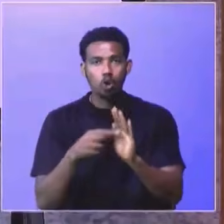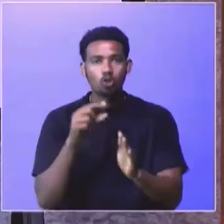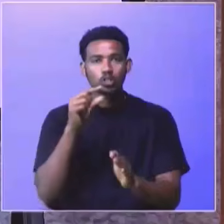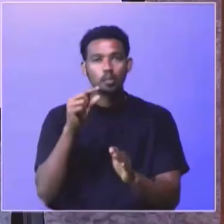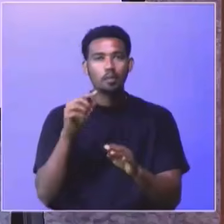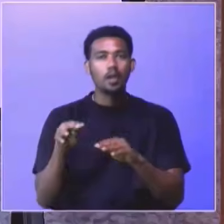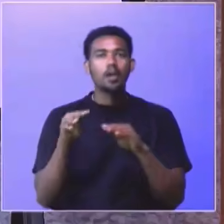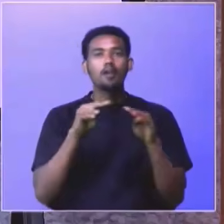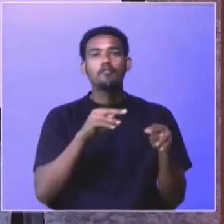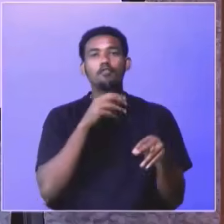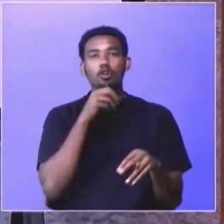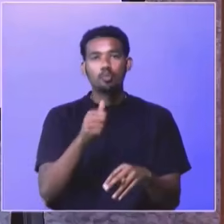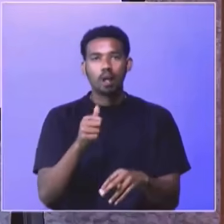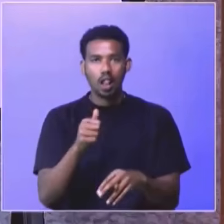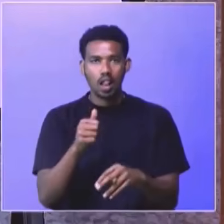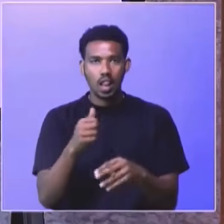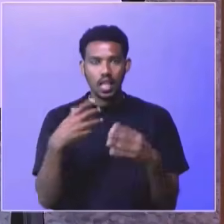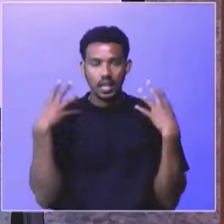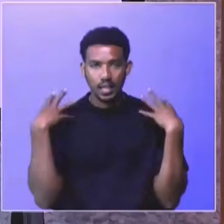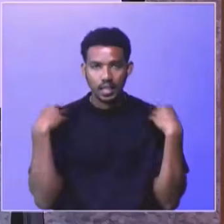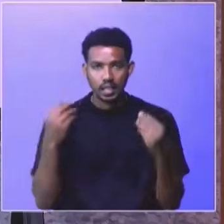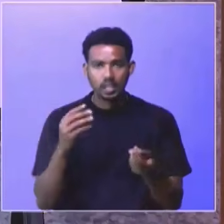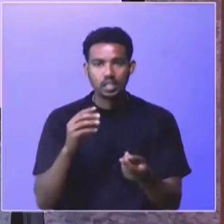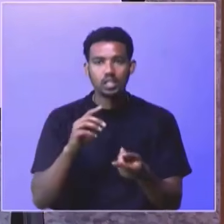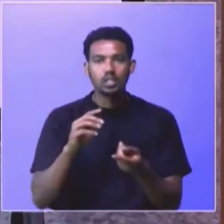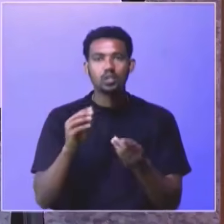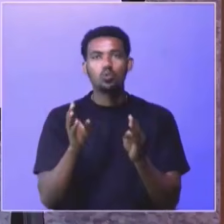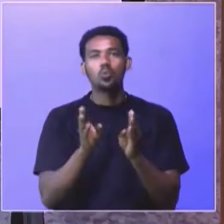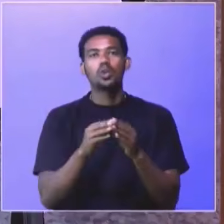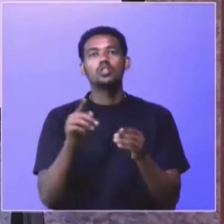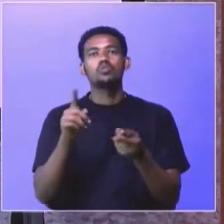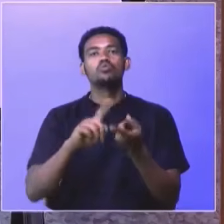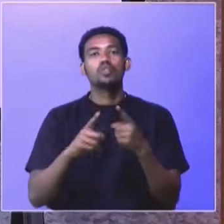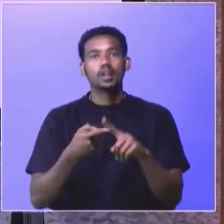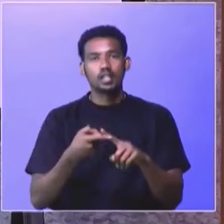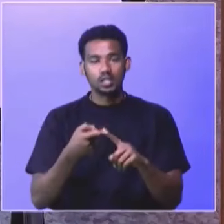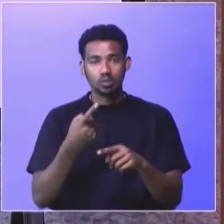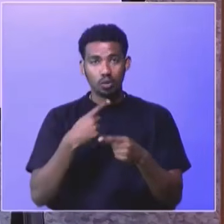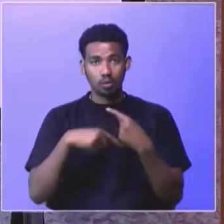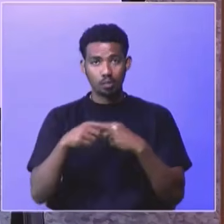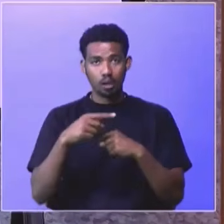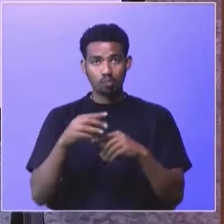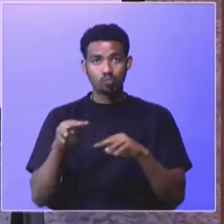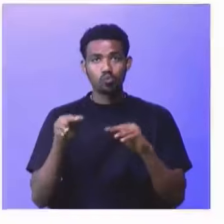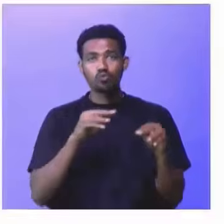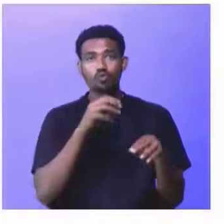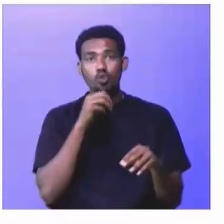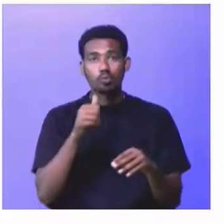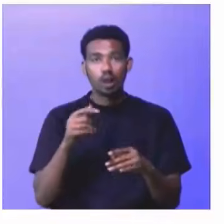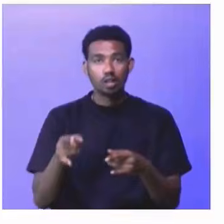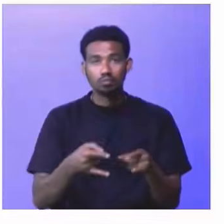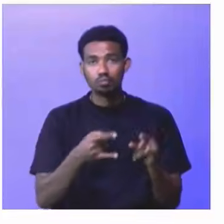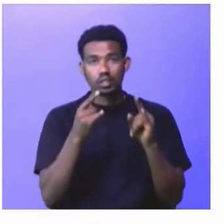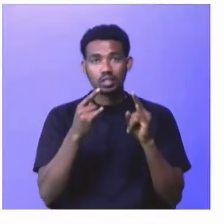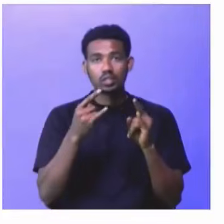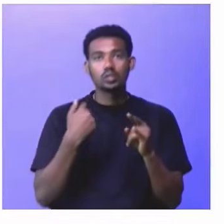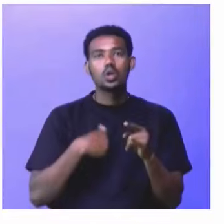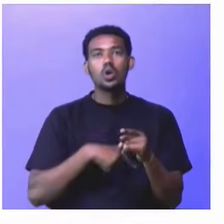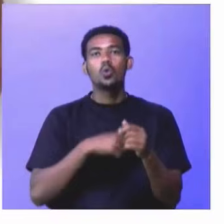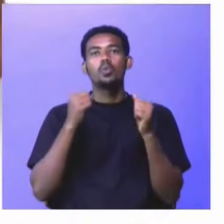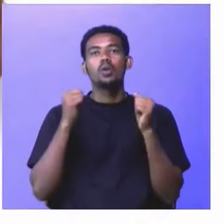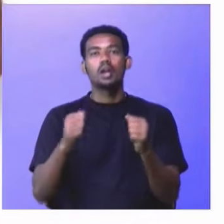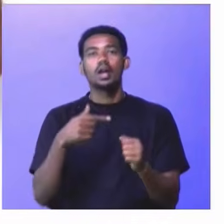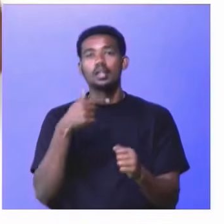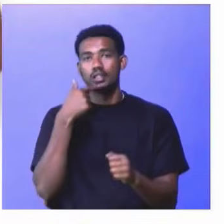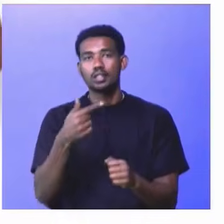informal greetings with your friends. You can use them. So when we come to informal methods, you can say hi.